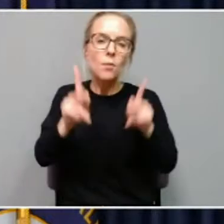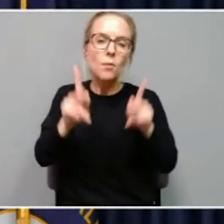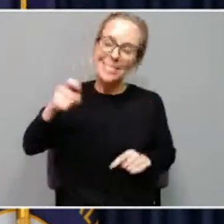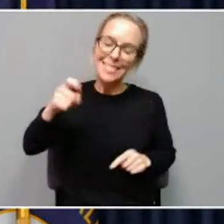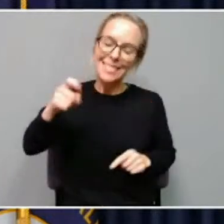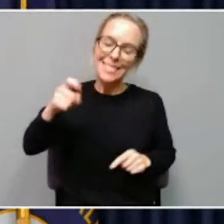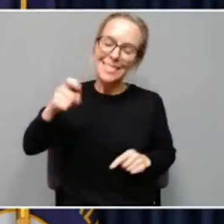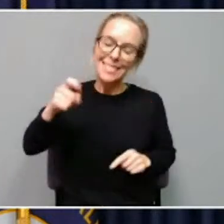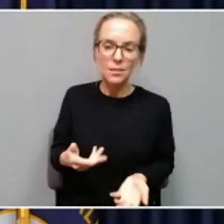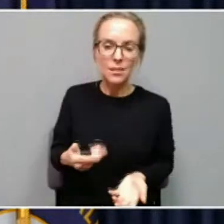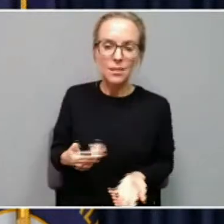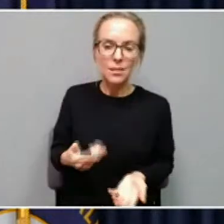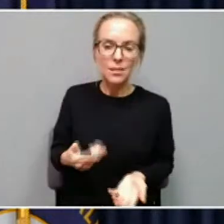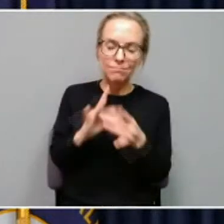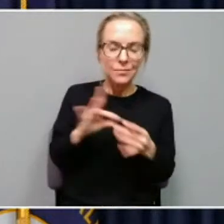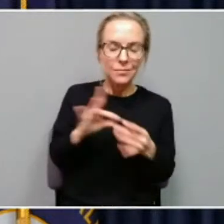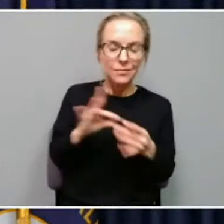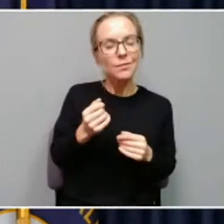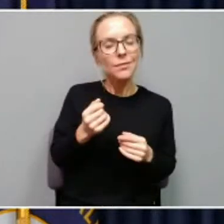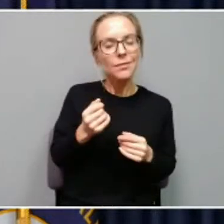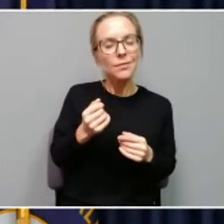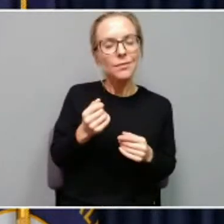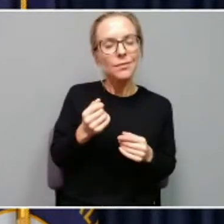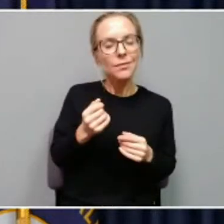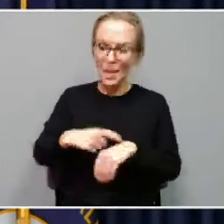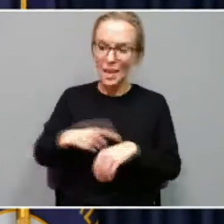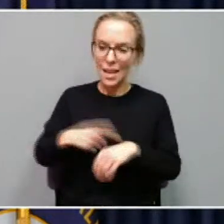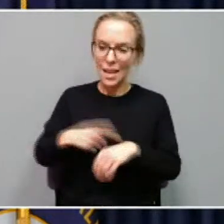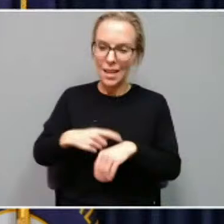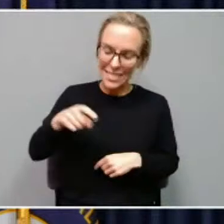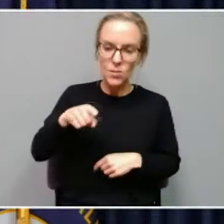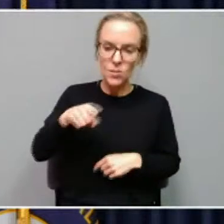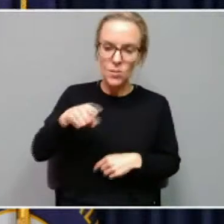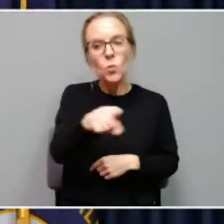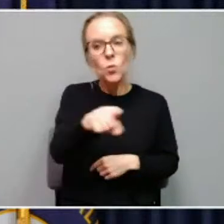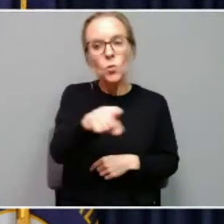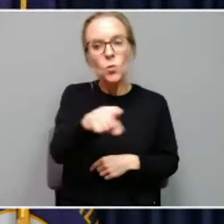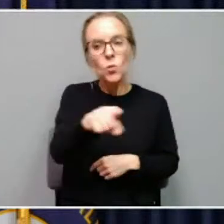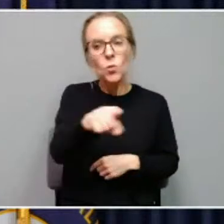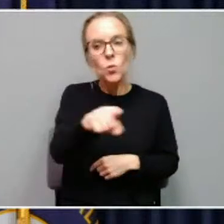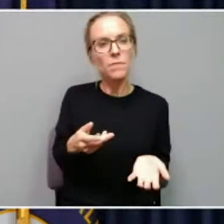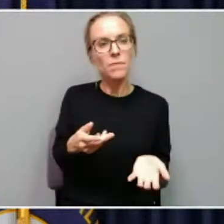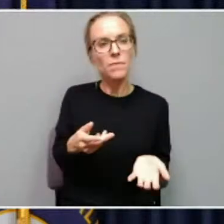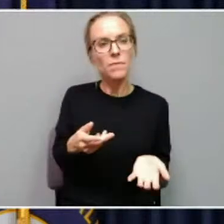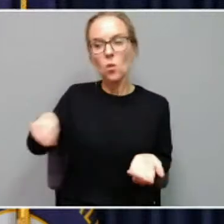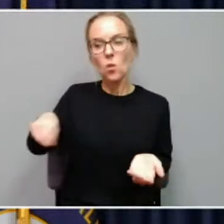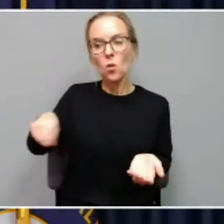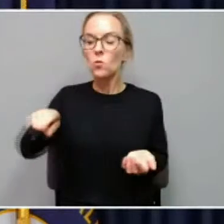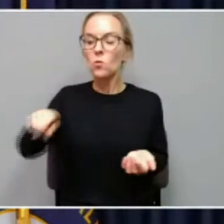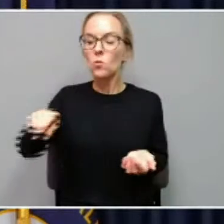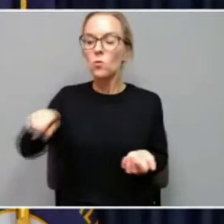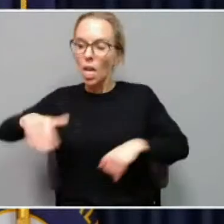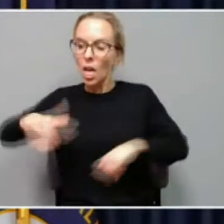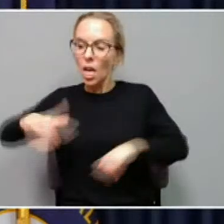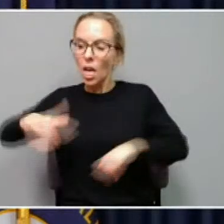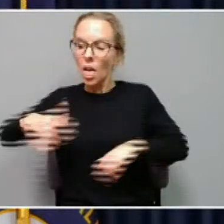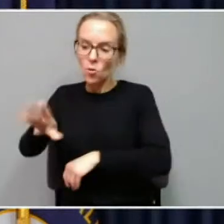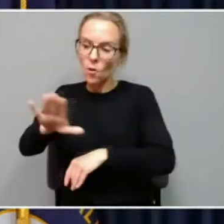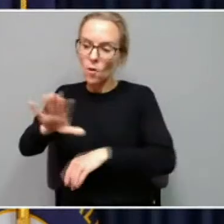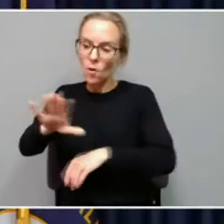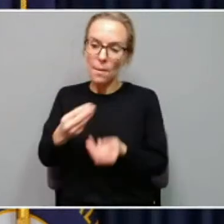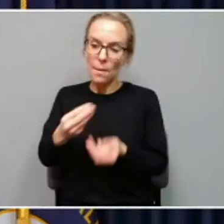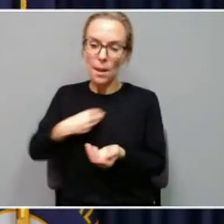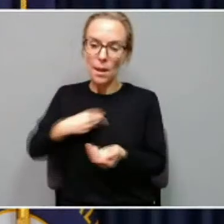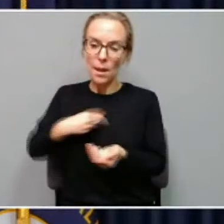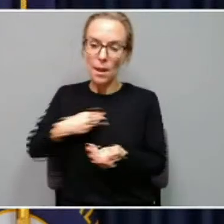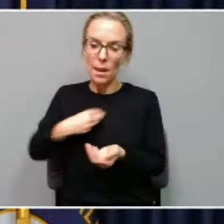talked about it a couple times. We need you. That unvaccinated friend or family member of yours is at